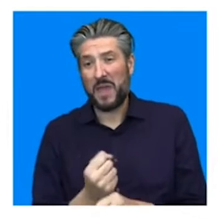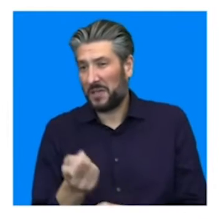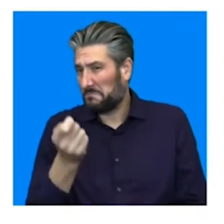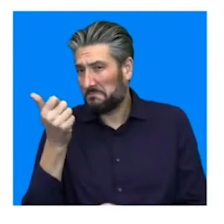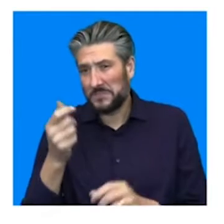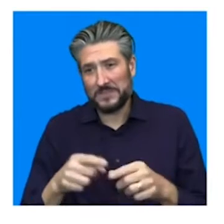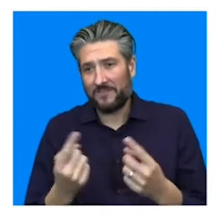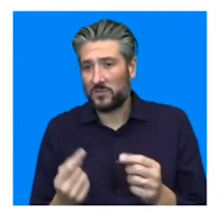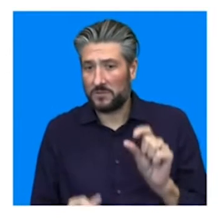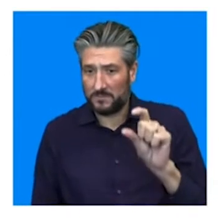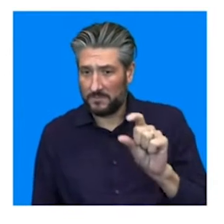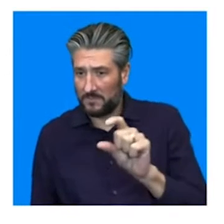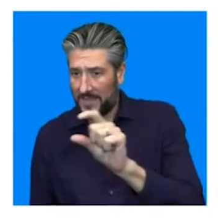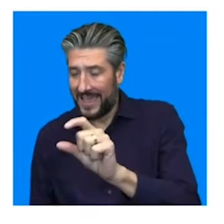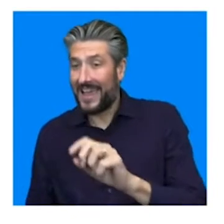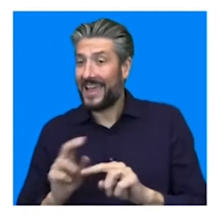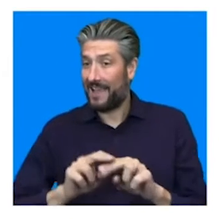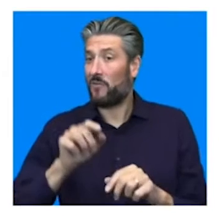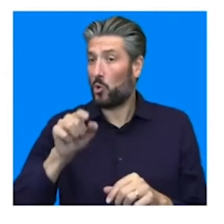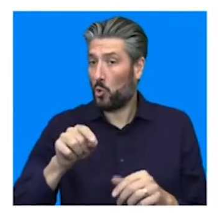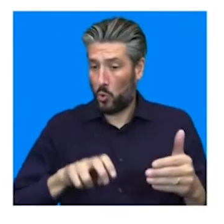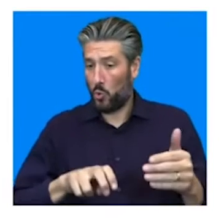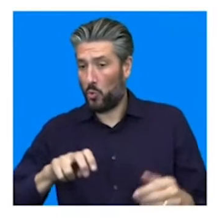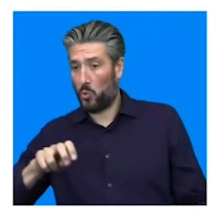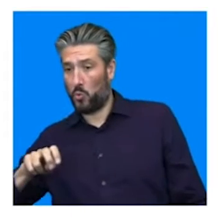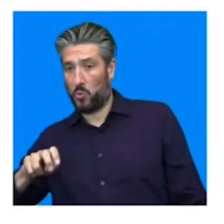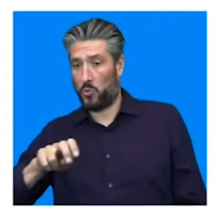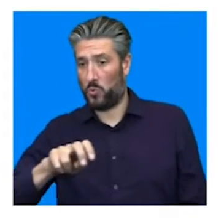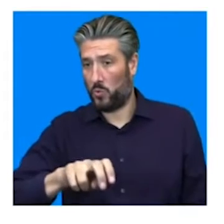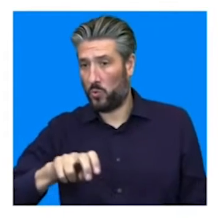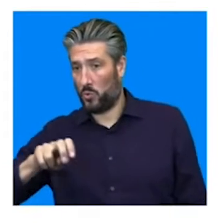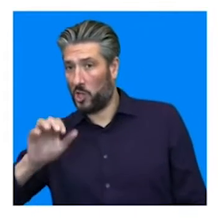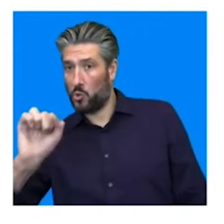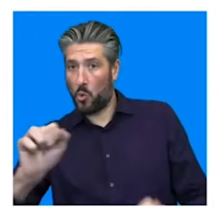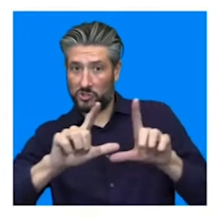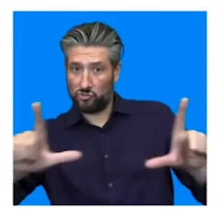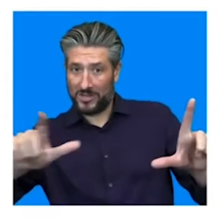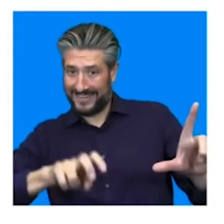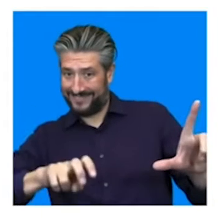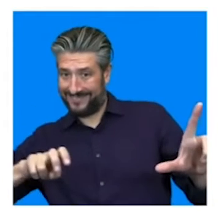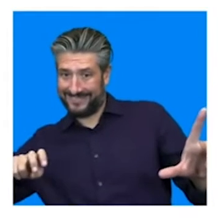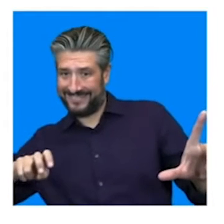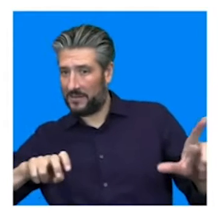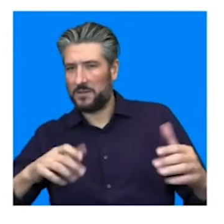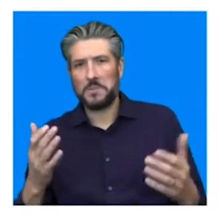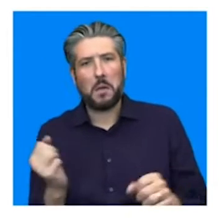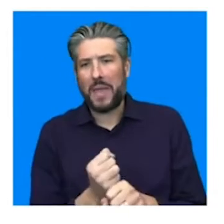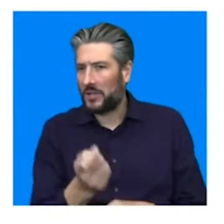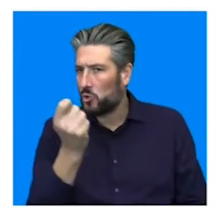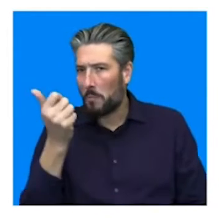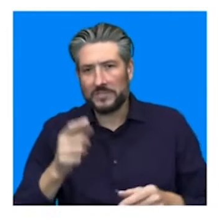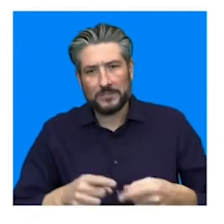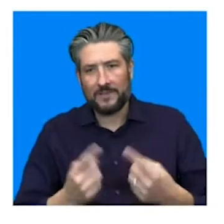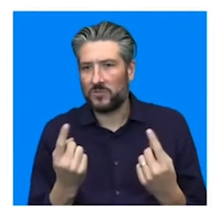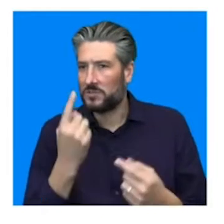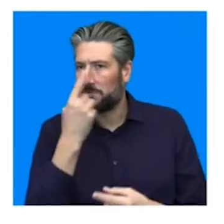or backwards away from the screen, again, you'll see it doesn't make that much difference. And I'm going to use this effect later on to try and